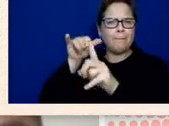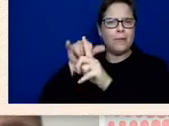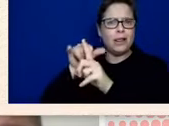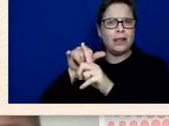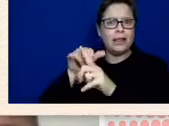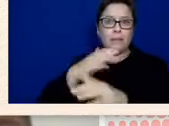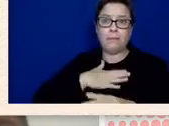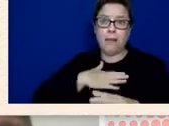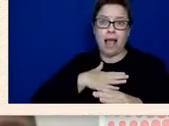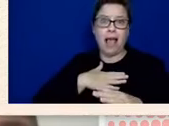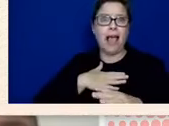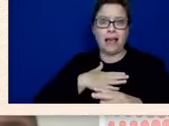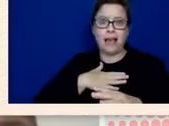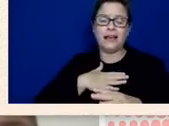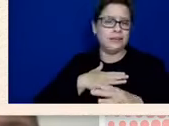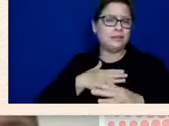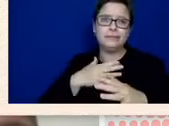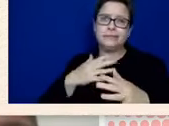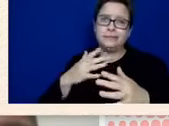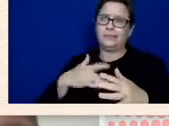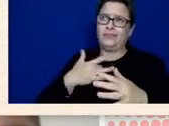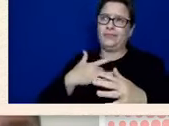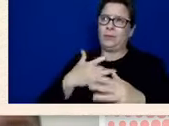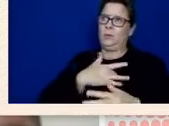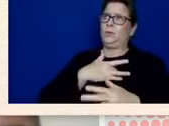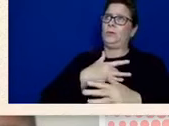it changes, when I got older and started,